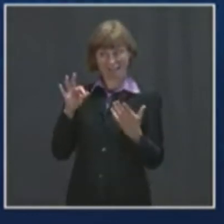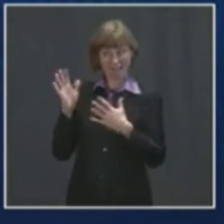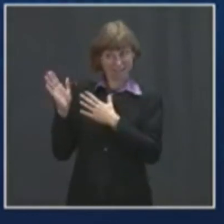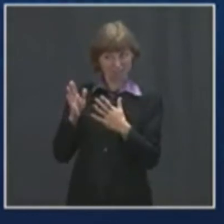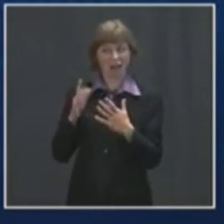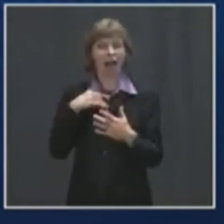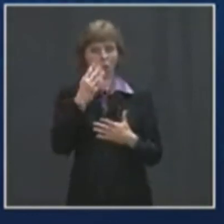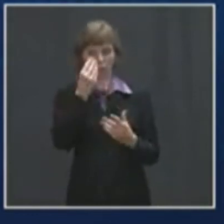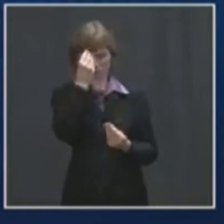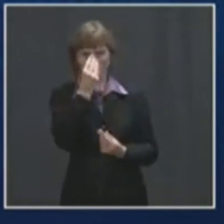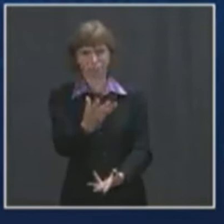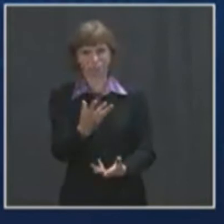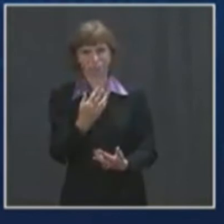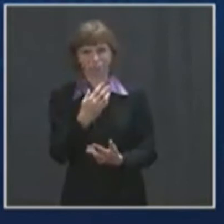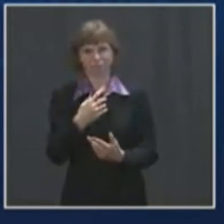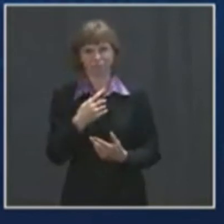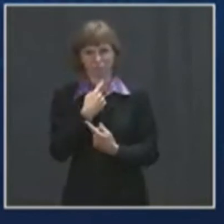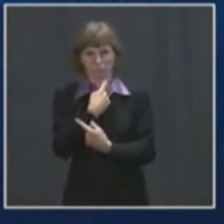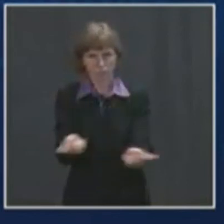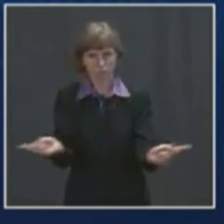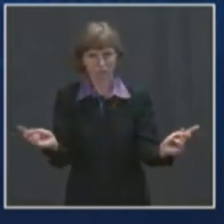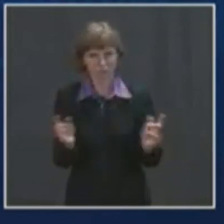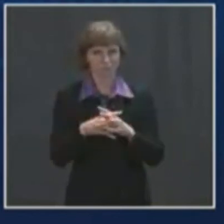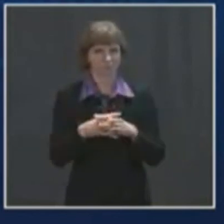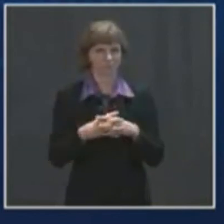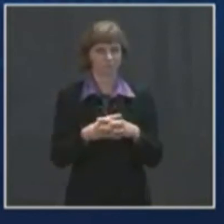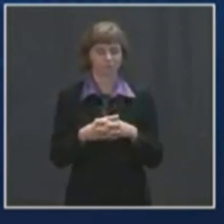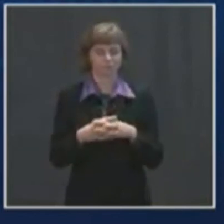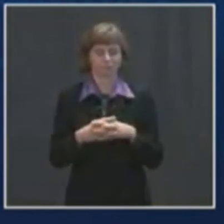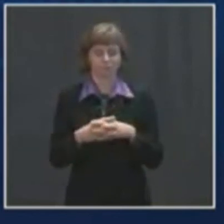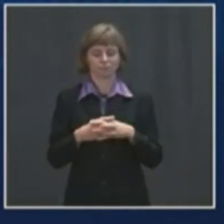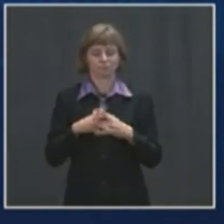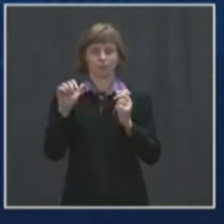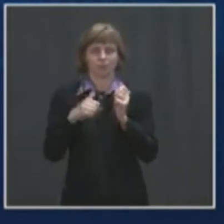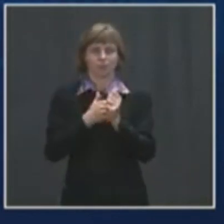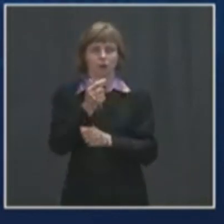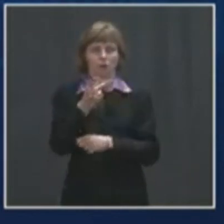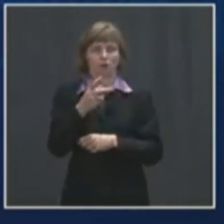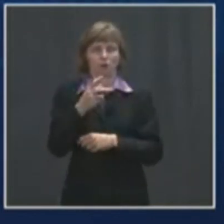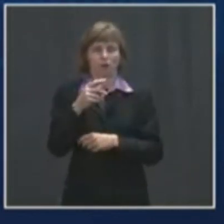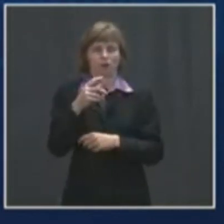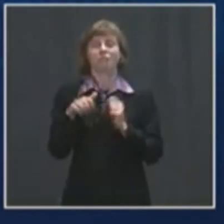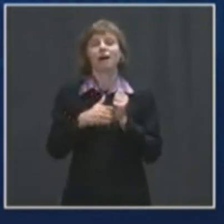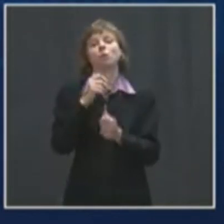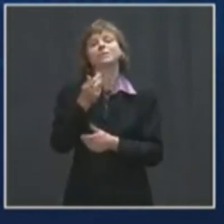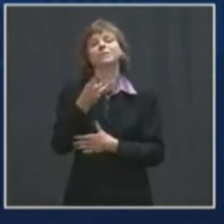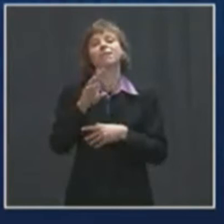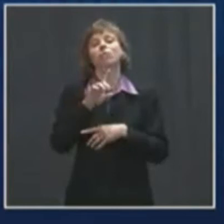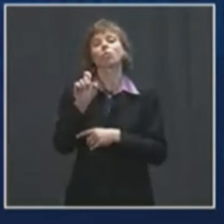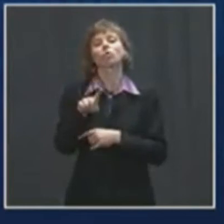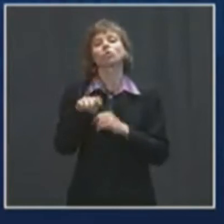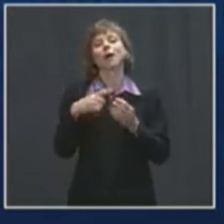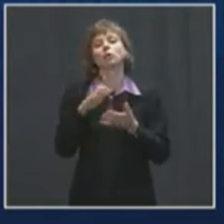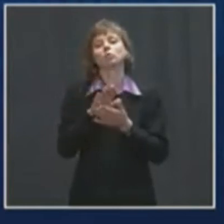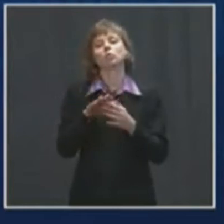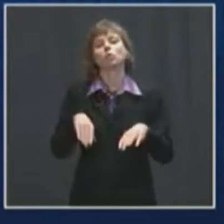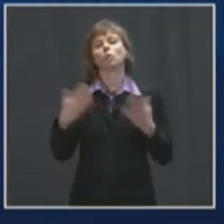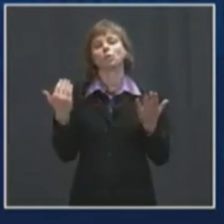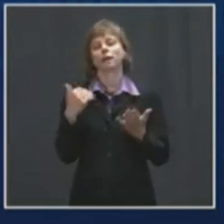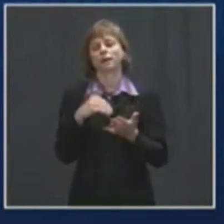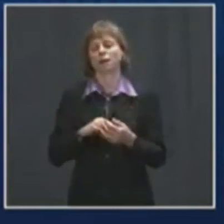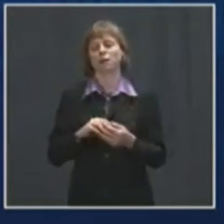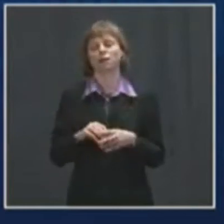readout. Go ahead. Yeah, following up on the several questions about school reopenings, does the White House believe, schools are